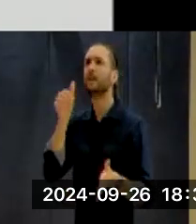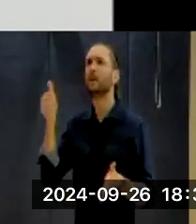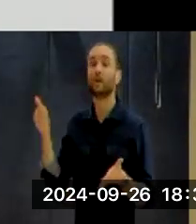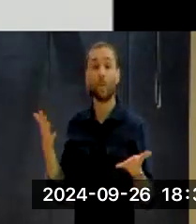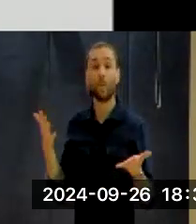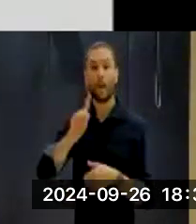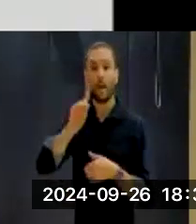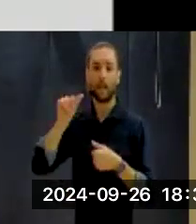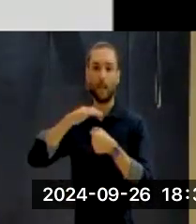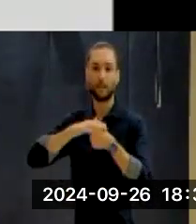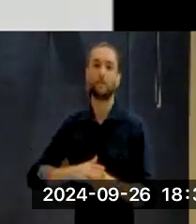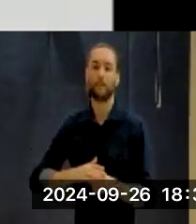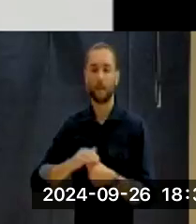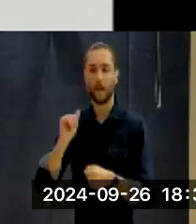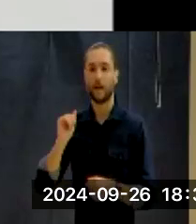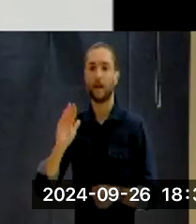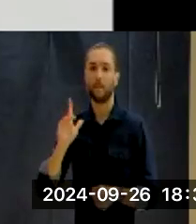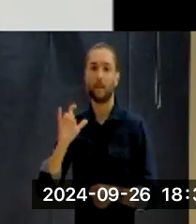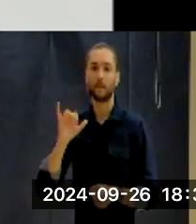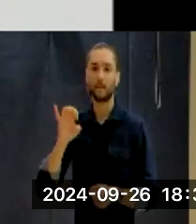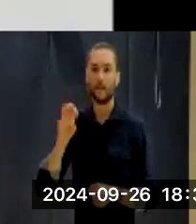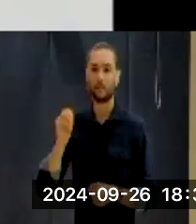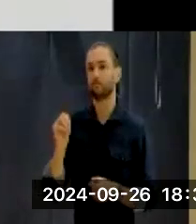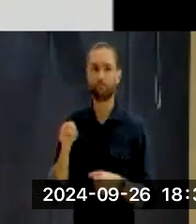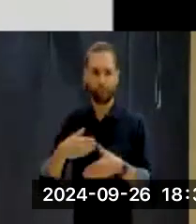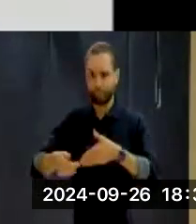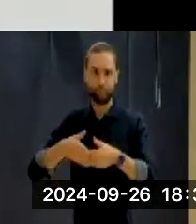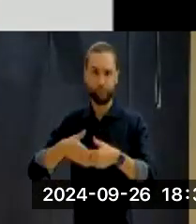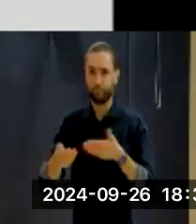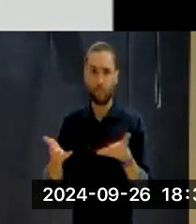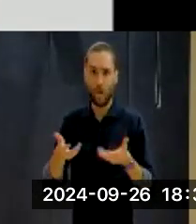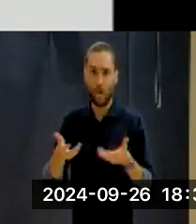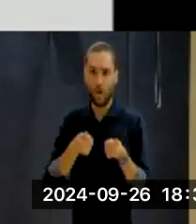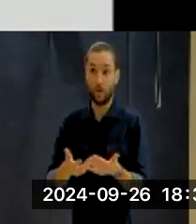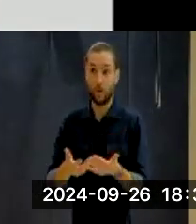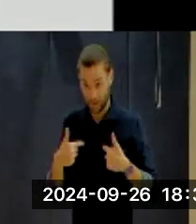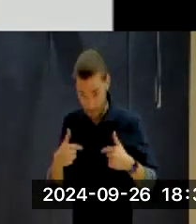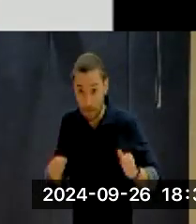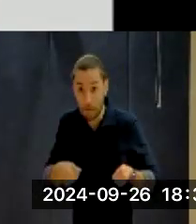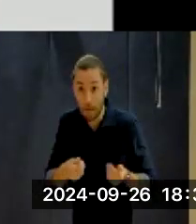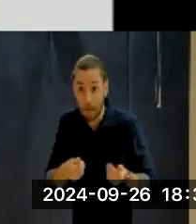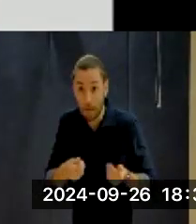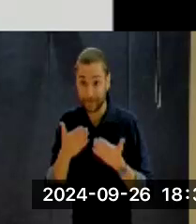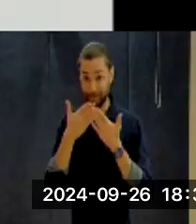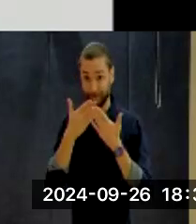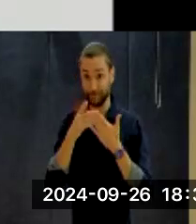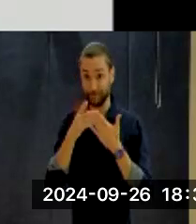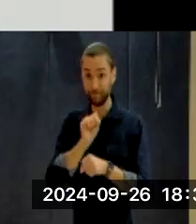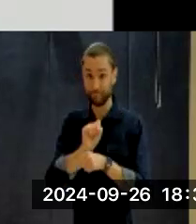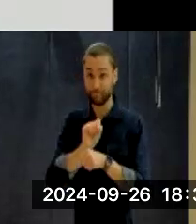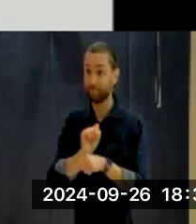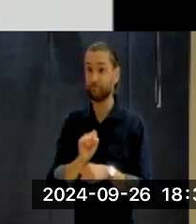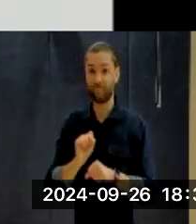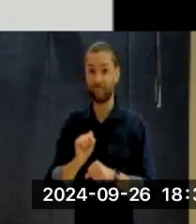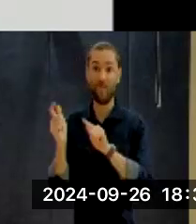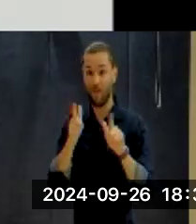ableism from anywhere, including me. It happens. It happens to